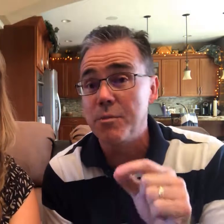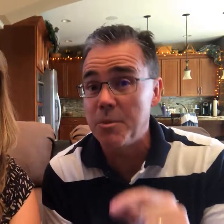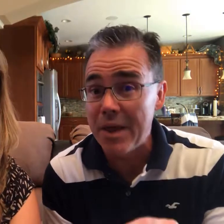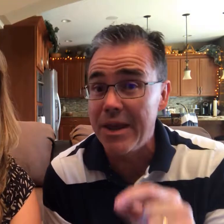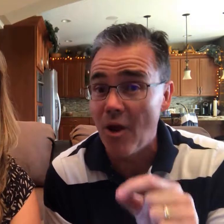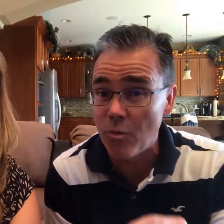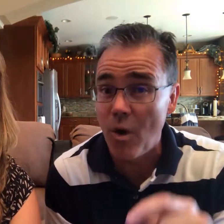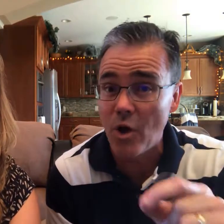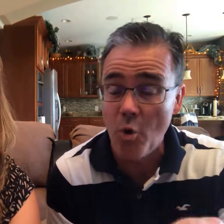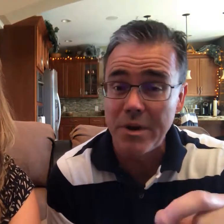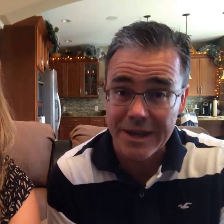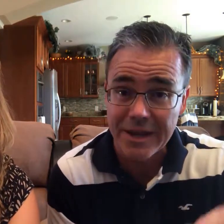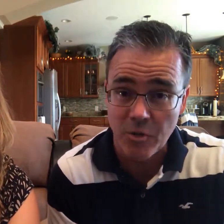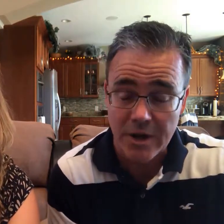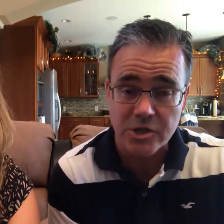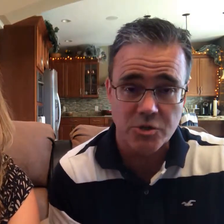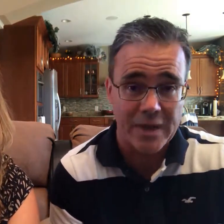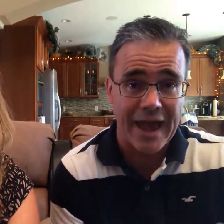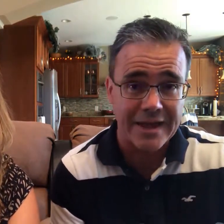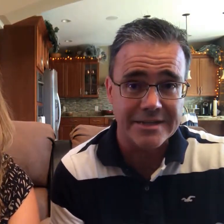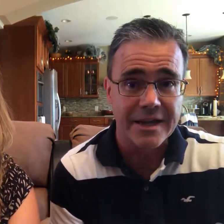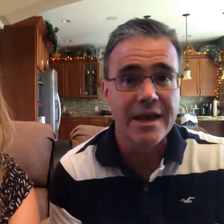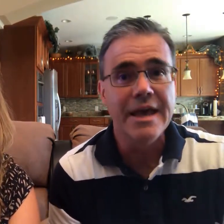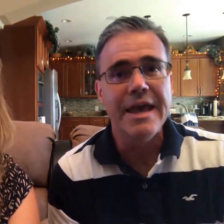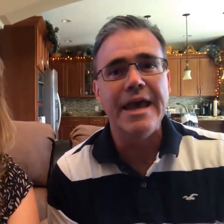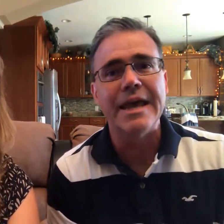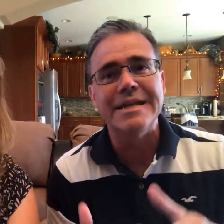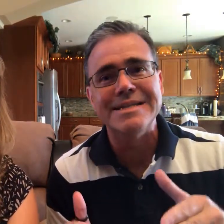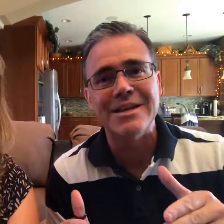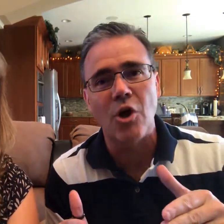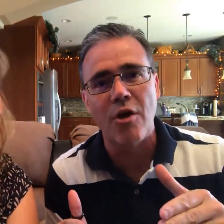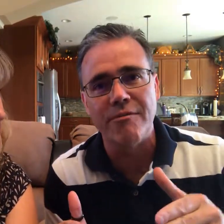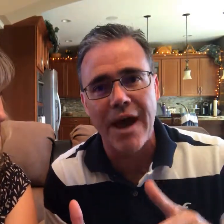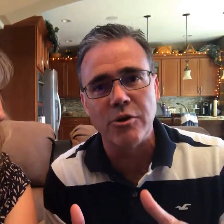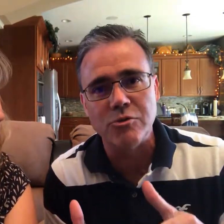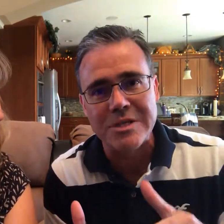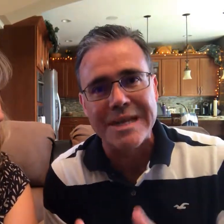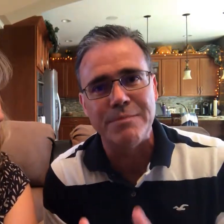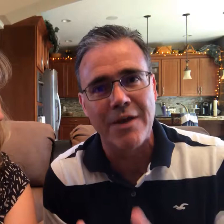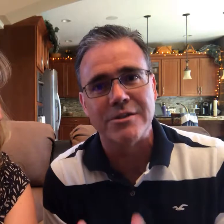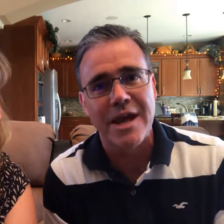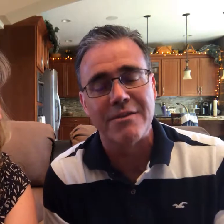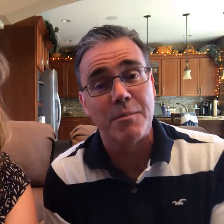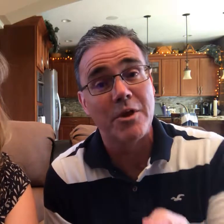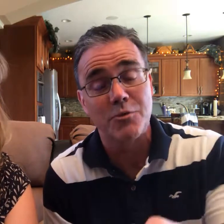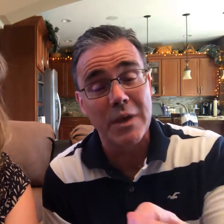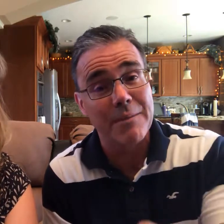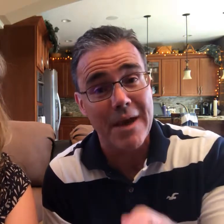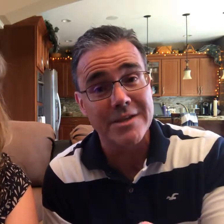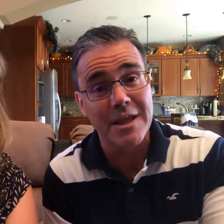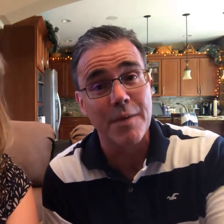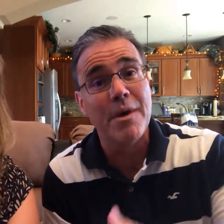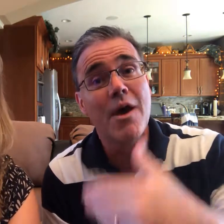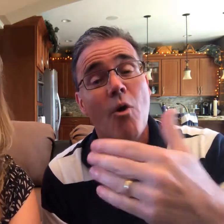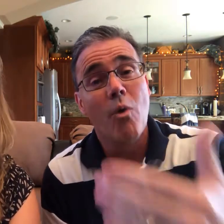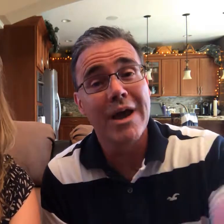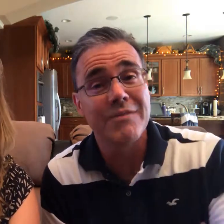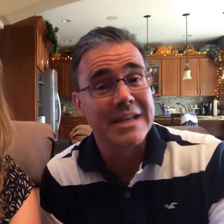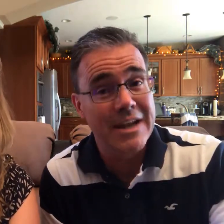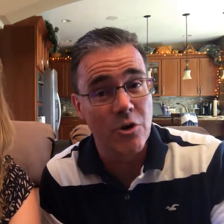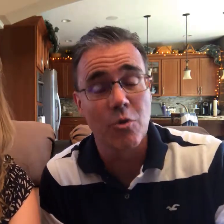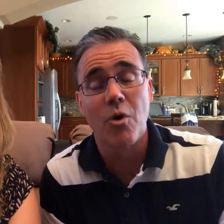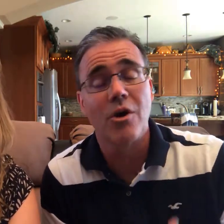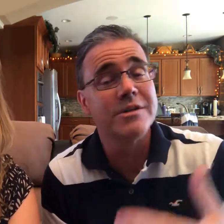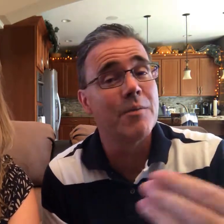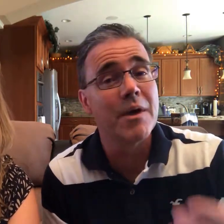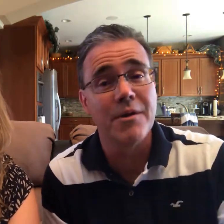And depending on what open-ended questions we ask, it can instill our values deep down inside of them. Because if we keep asking them, what kind of